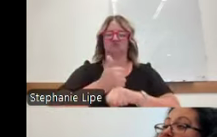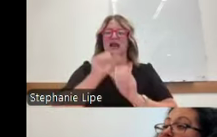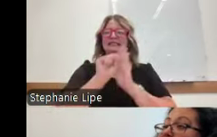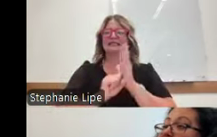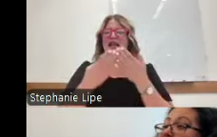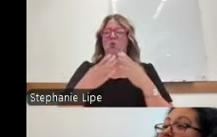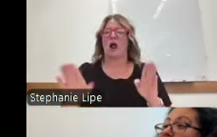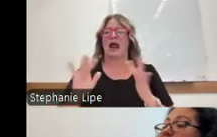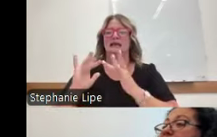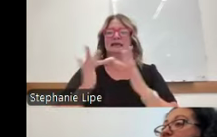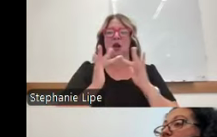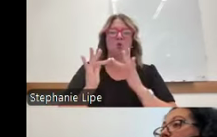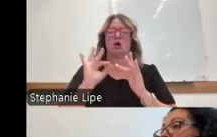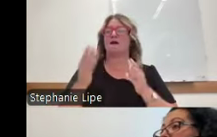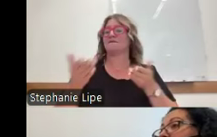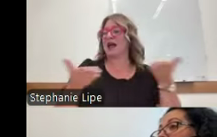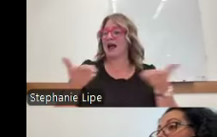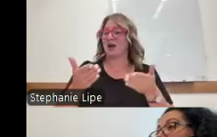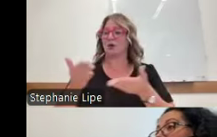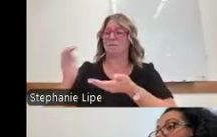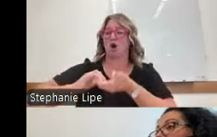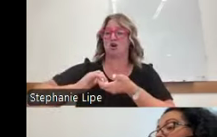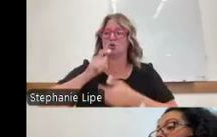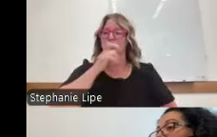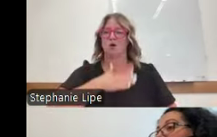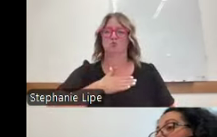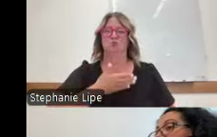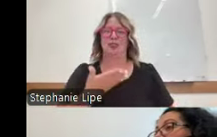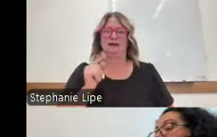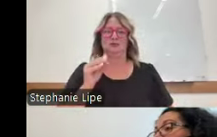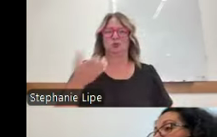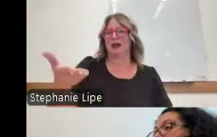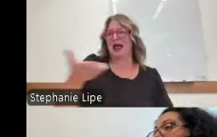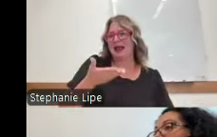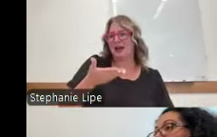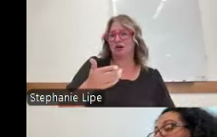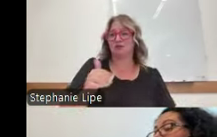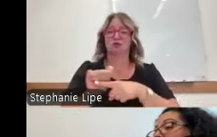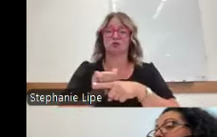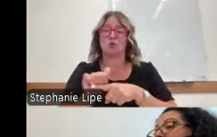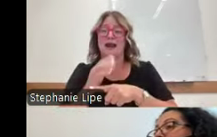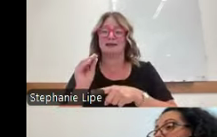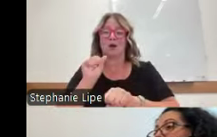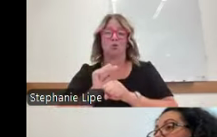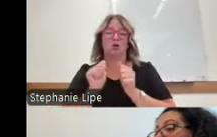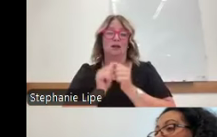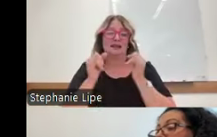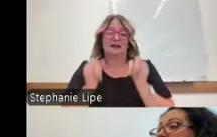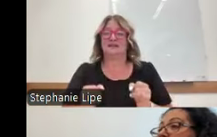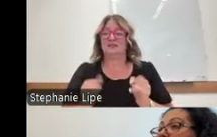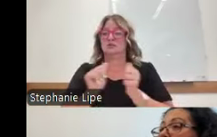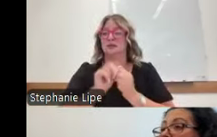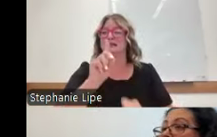built a statewide network of hiring and partnering with businesses who do